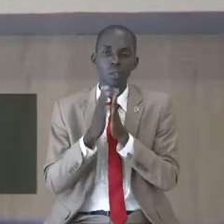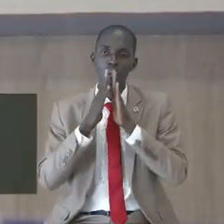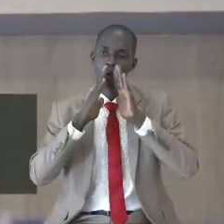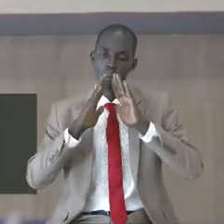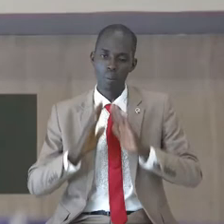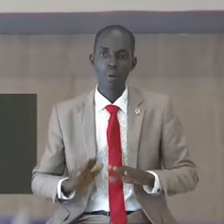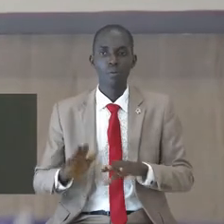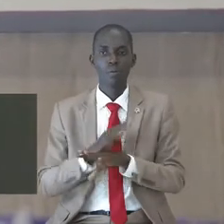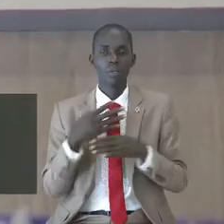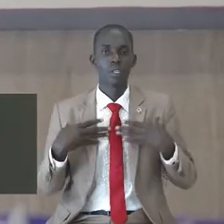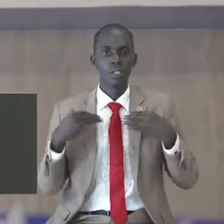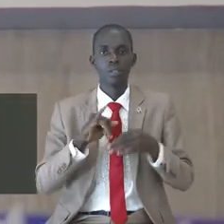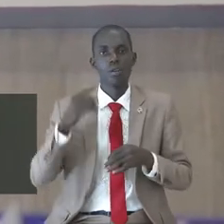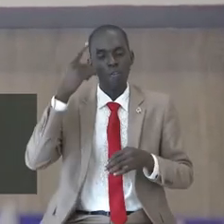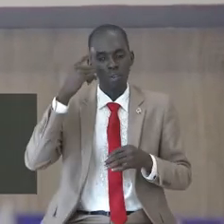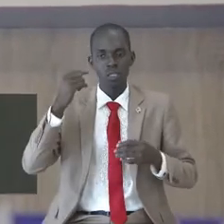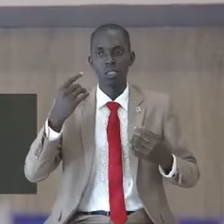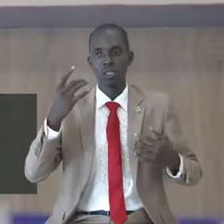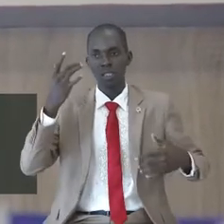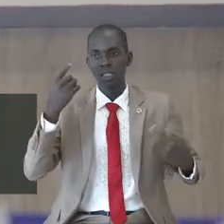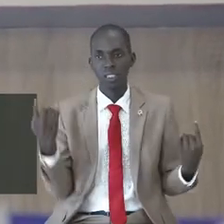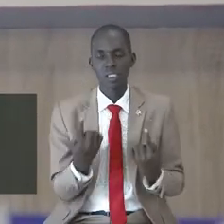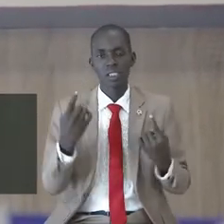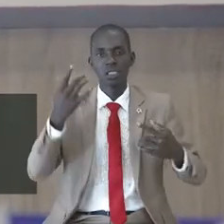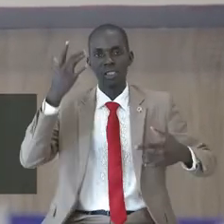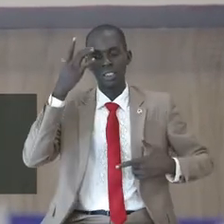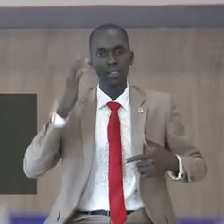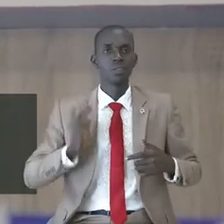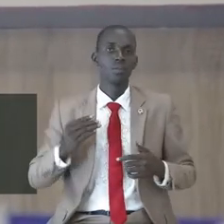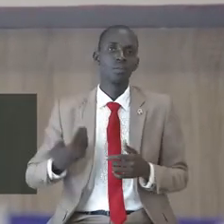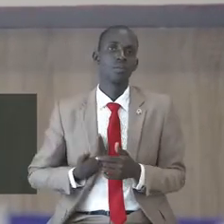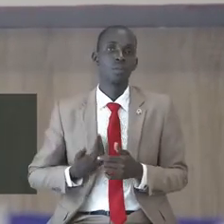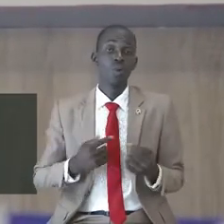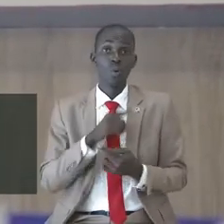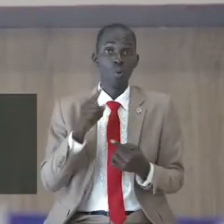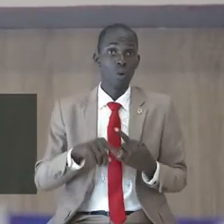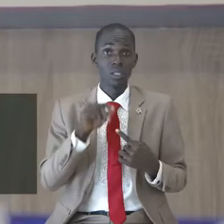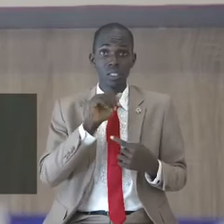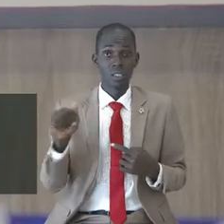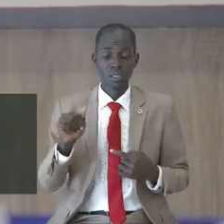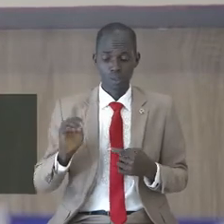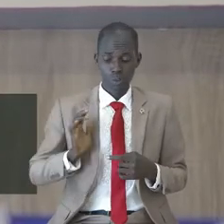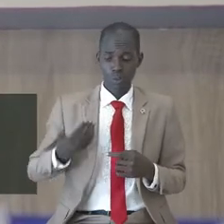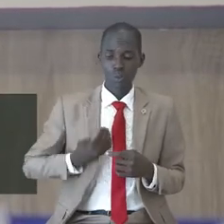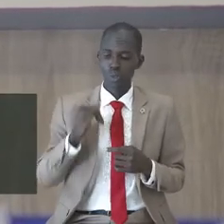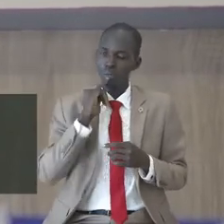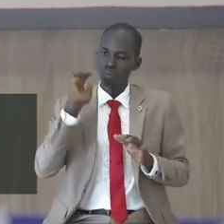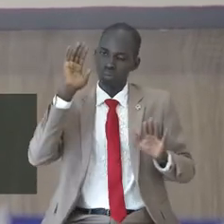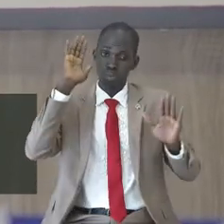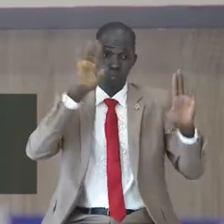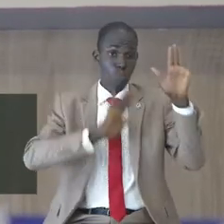healing for the sin-sick soul. When the soul is troubled, the